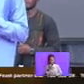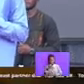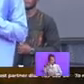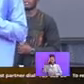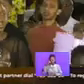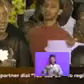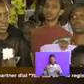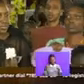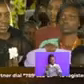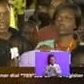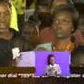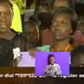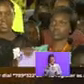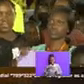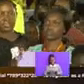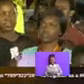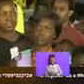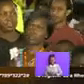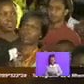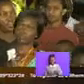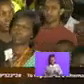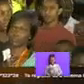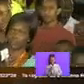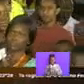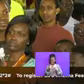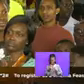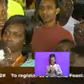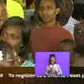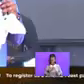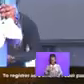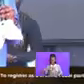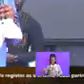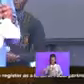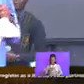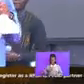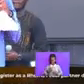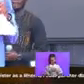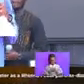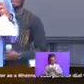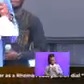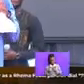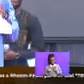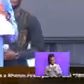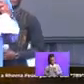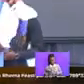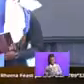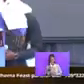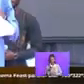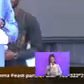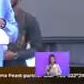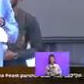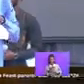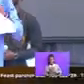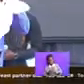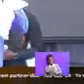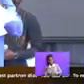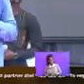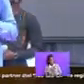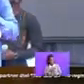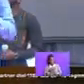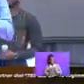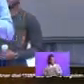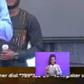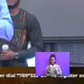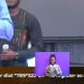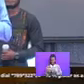somebody say different Grace every man of God carry a different my own Grace I don't struggle I just speak sometimes I even miss my word and say